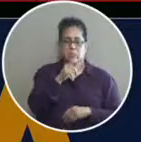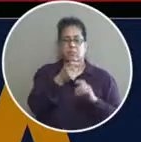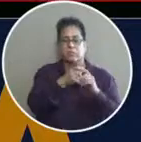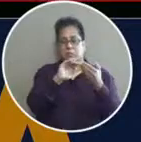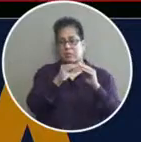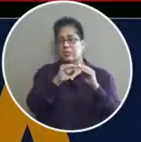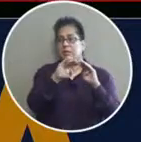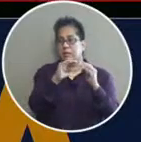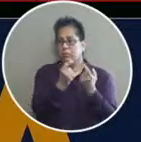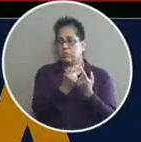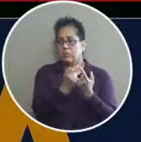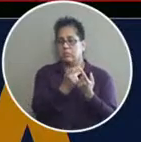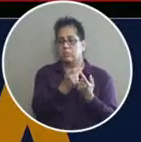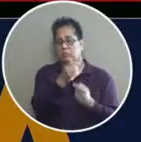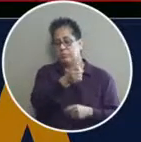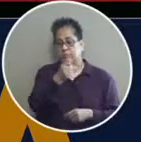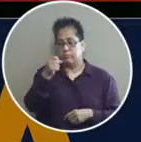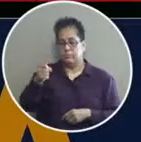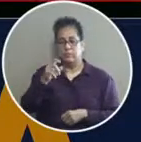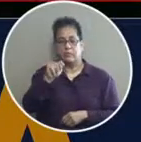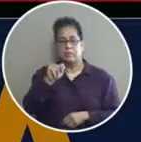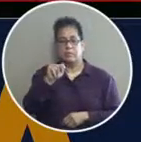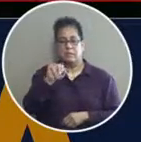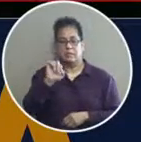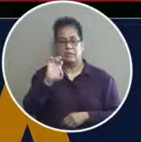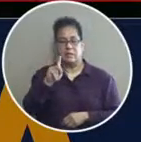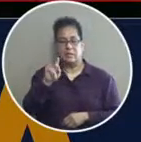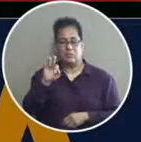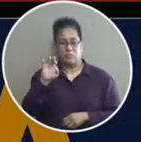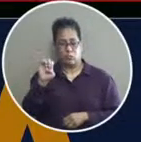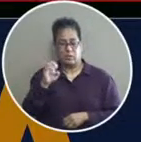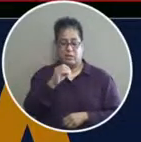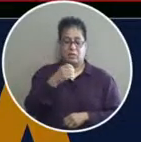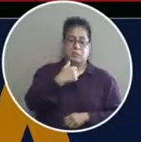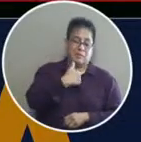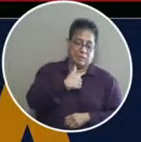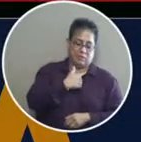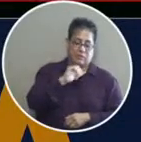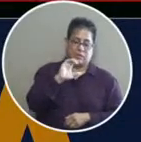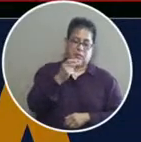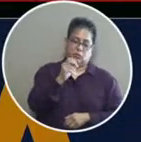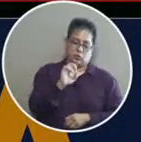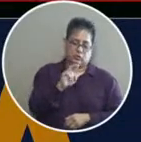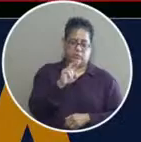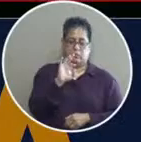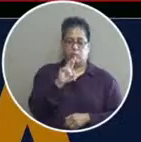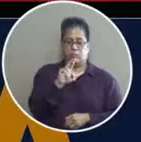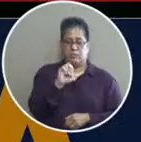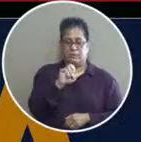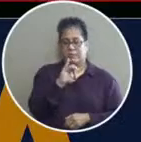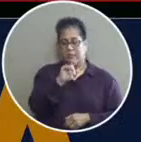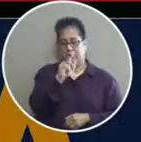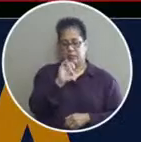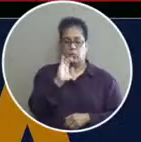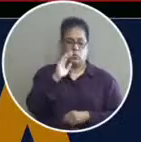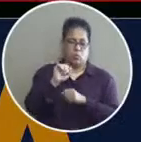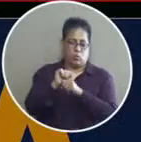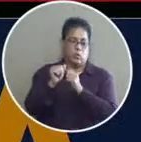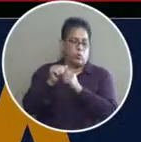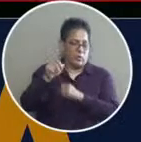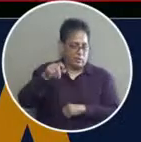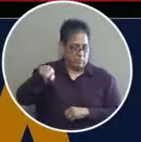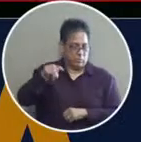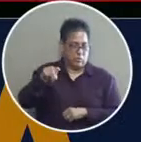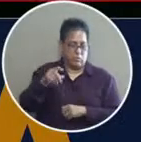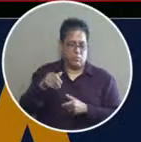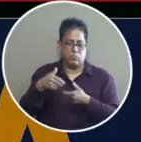City Council to be on the task force. And further, that myself, the Chief Resilience Officer, be directed to work with the task force and provide